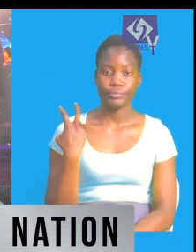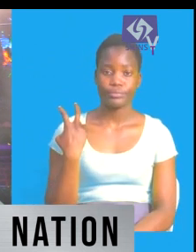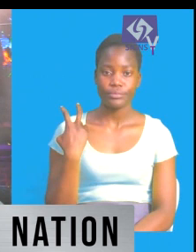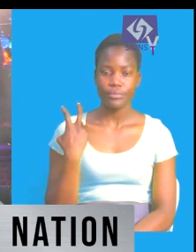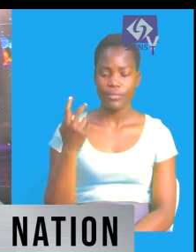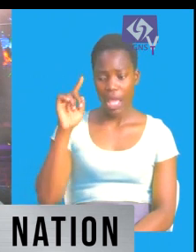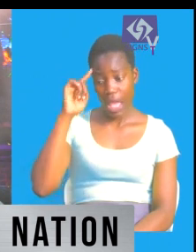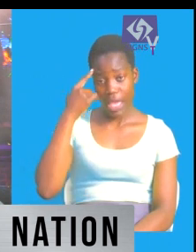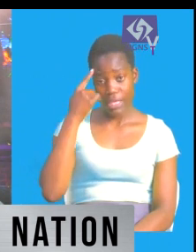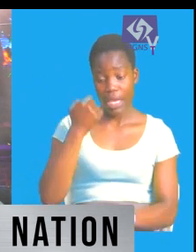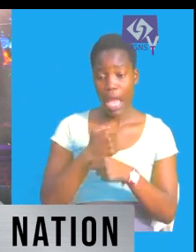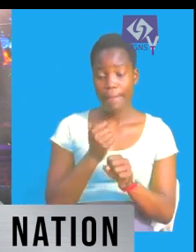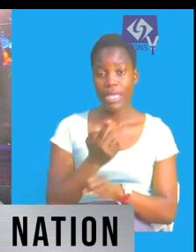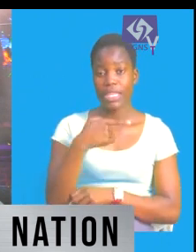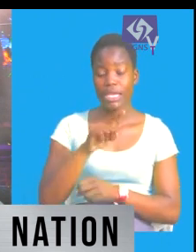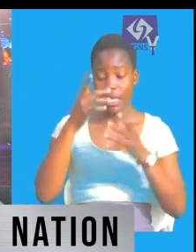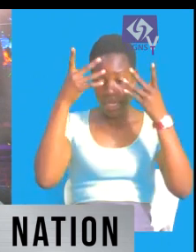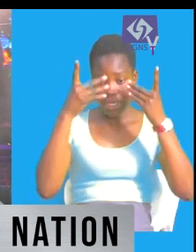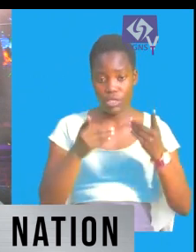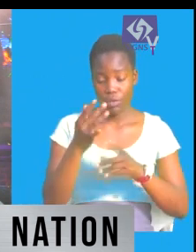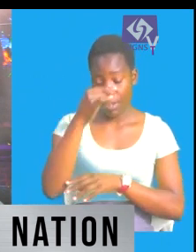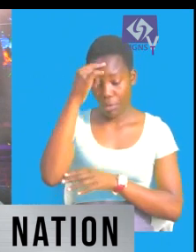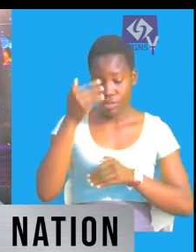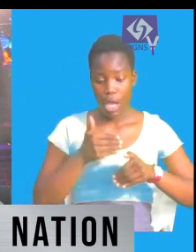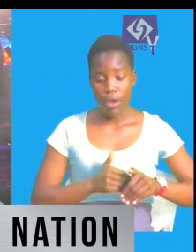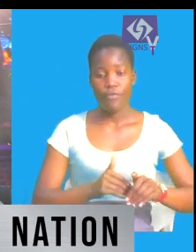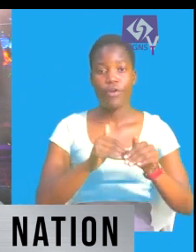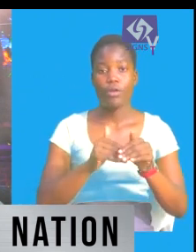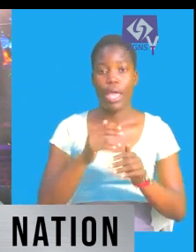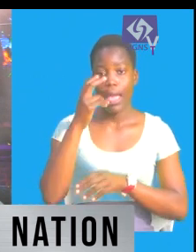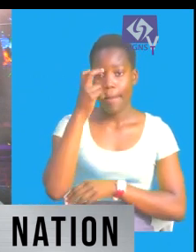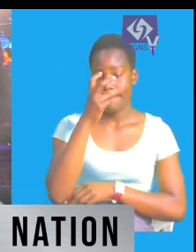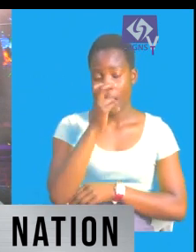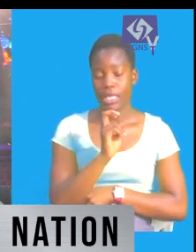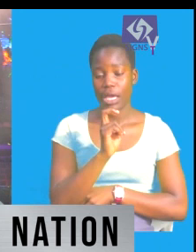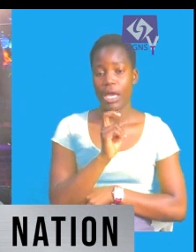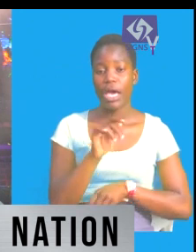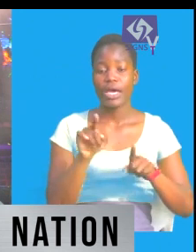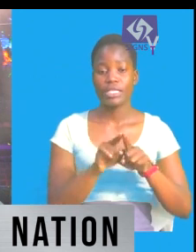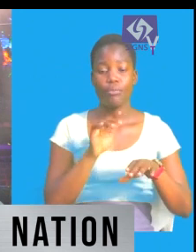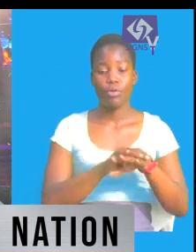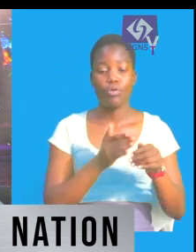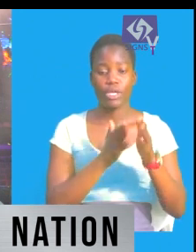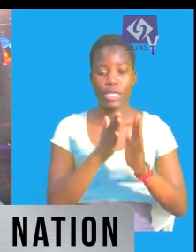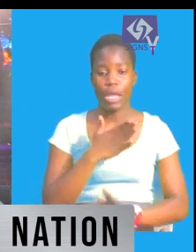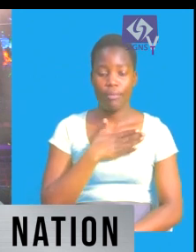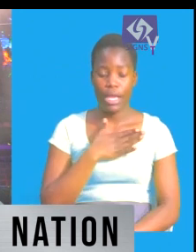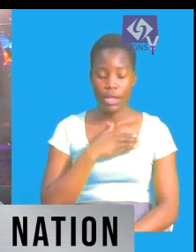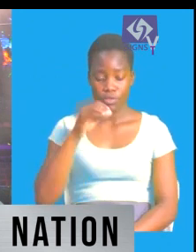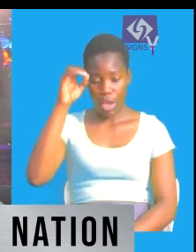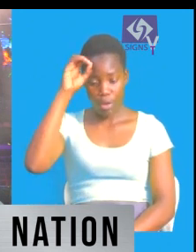I think I made the right decision for following her as my social engineer. Yeah. In your